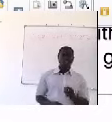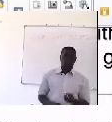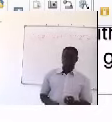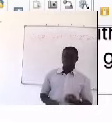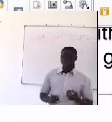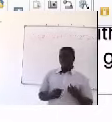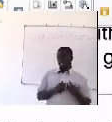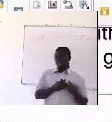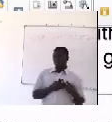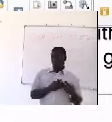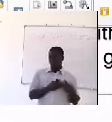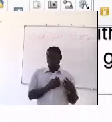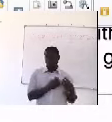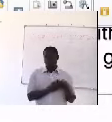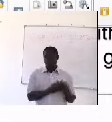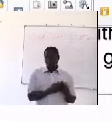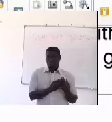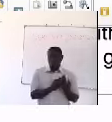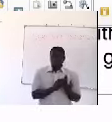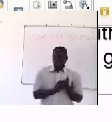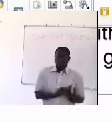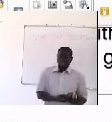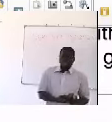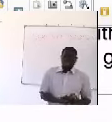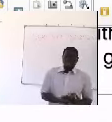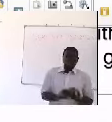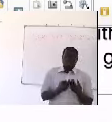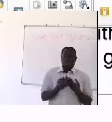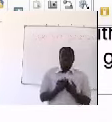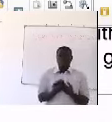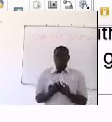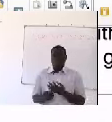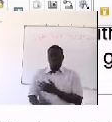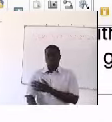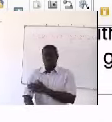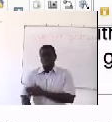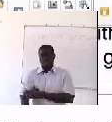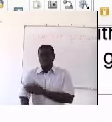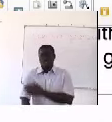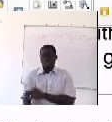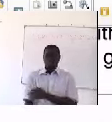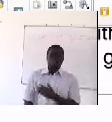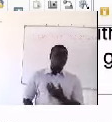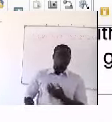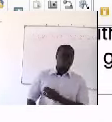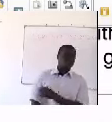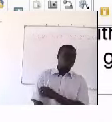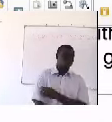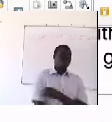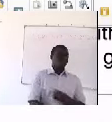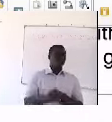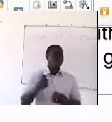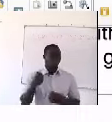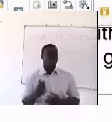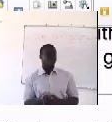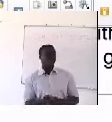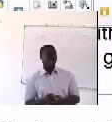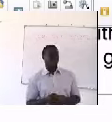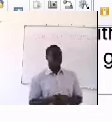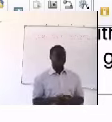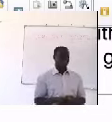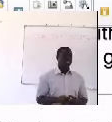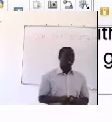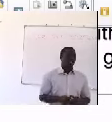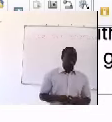glands, the cardiac muscles, and the smooth muscles. The cardiac muscles, those are the muscles at the heart, and some of the